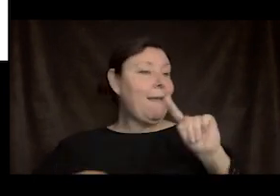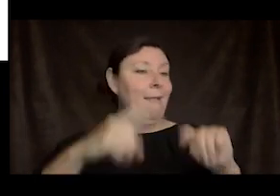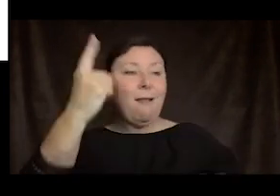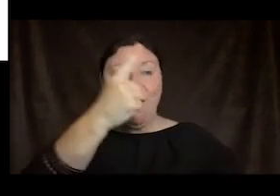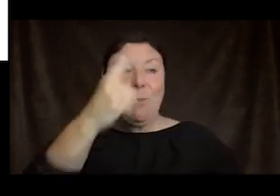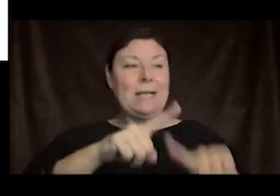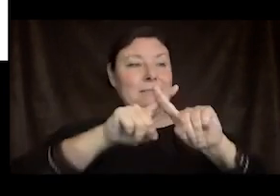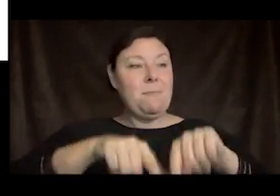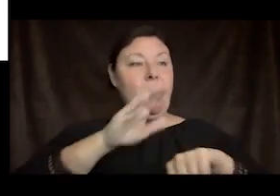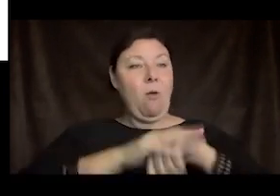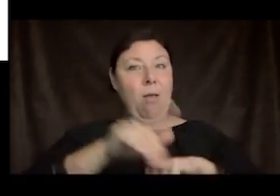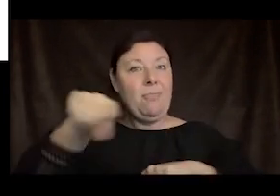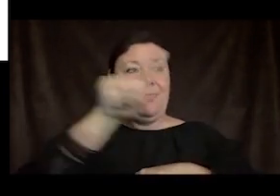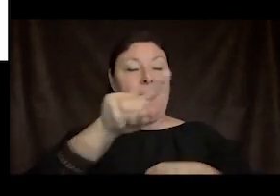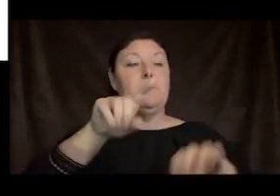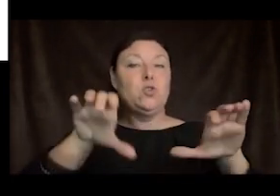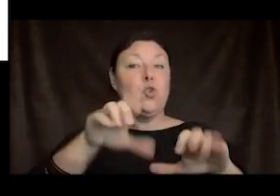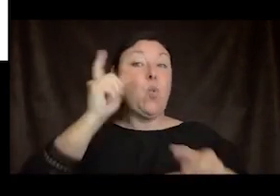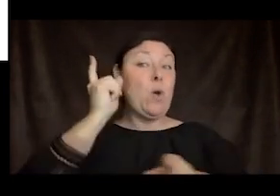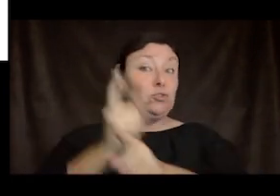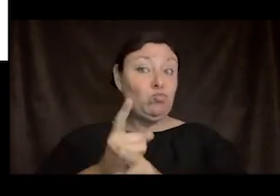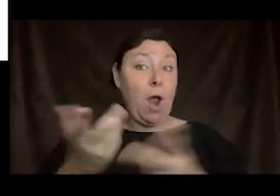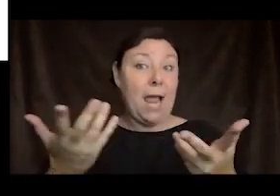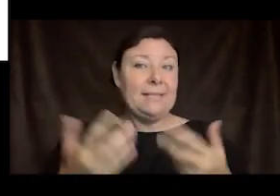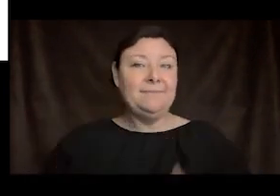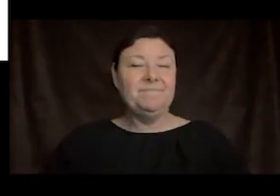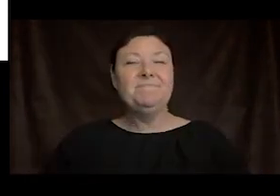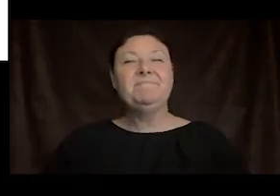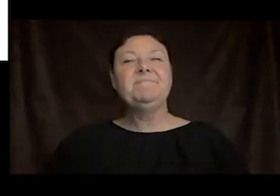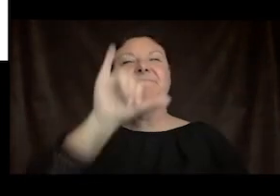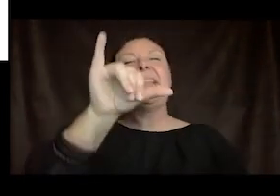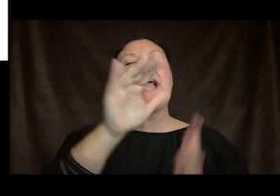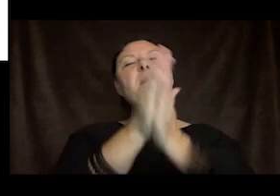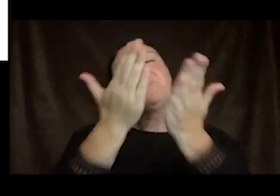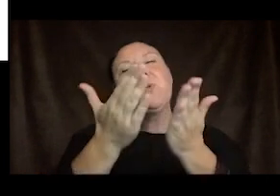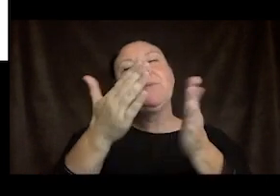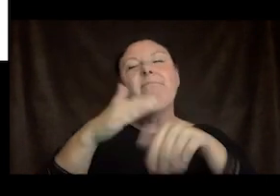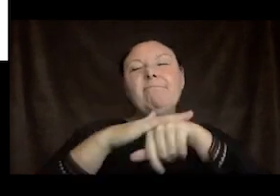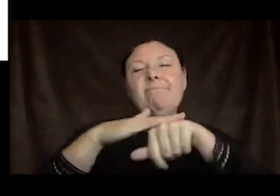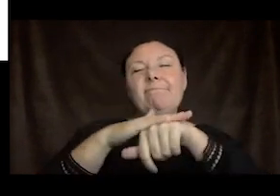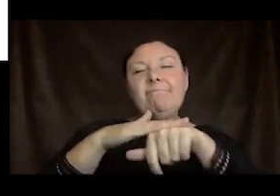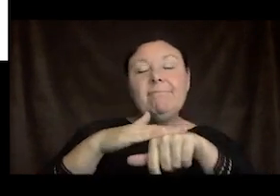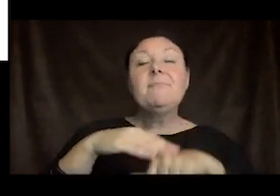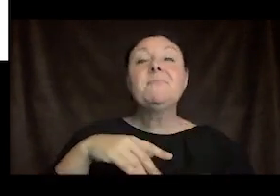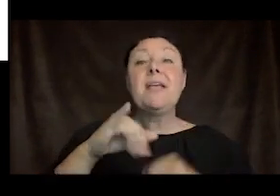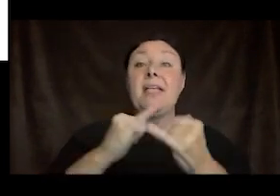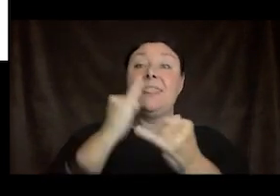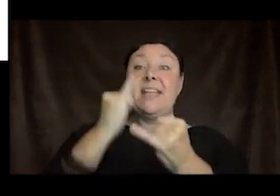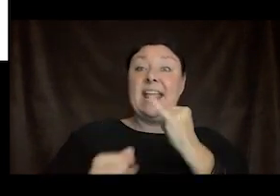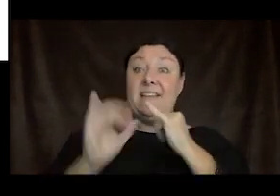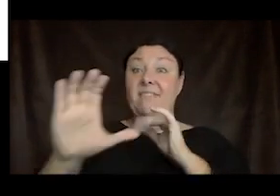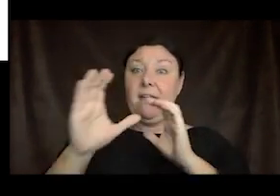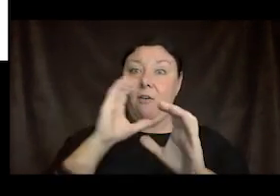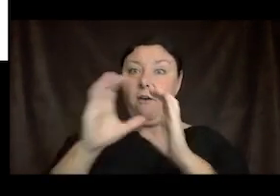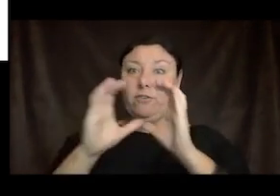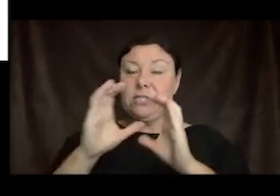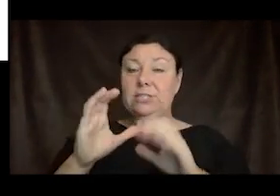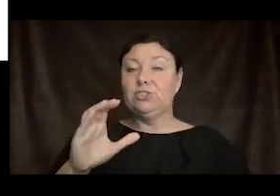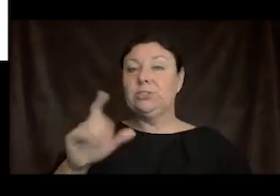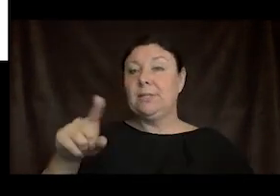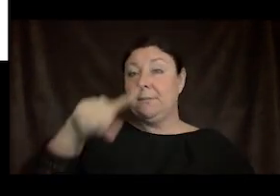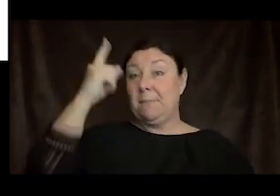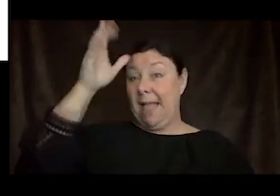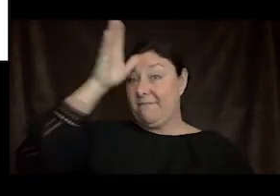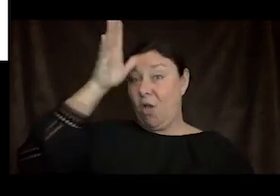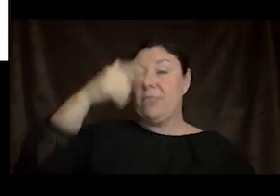depend on them to do what's right. But at the end of that conversation, his father says